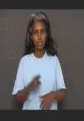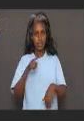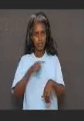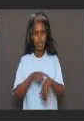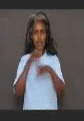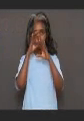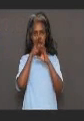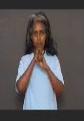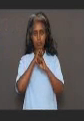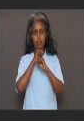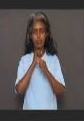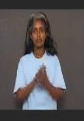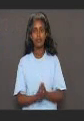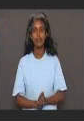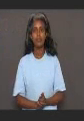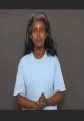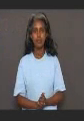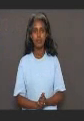Time's up.